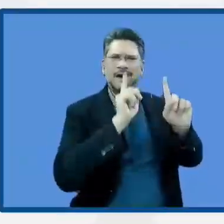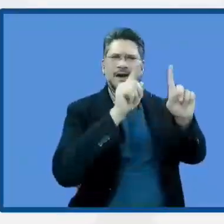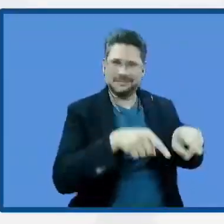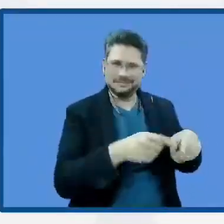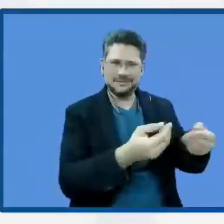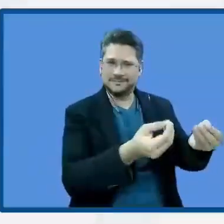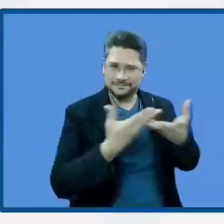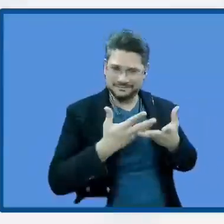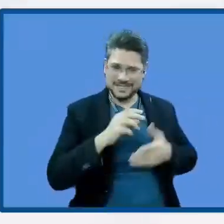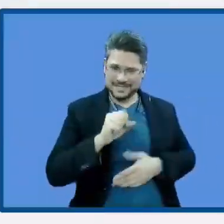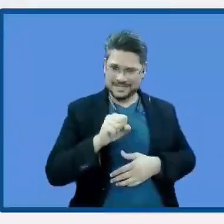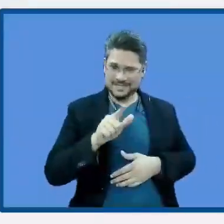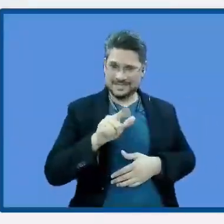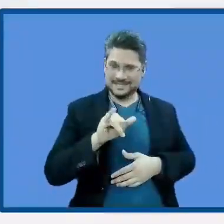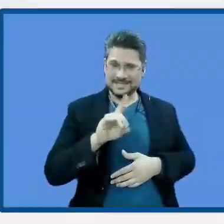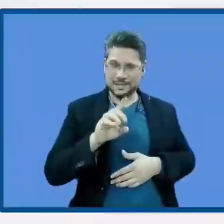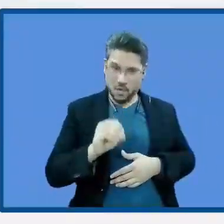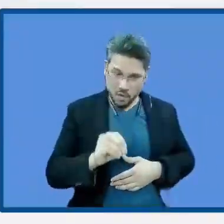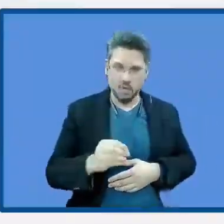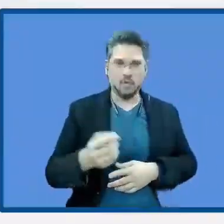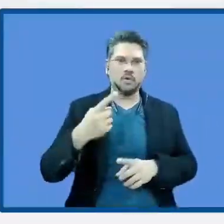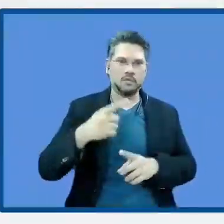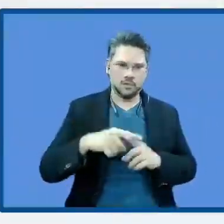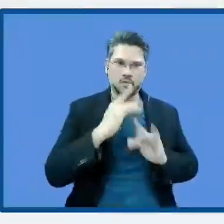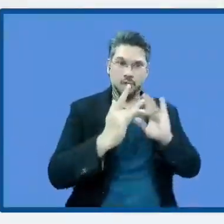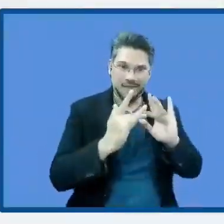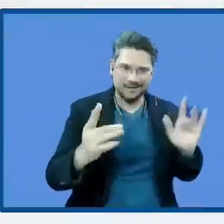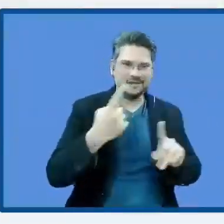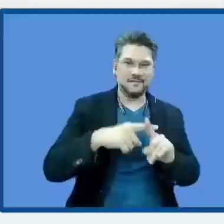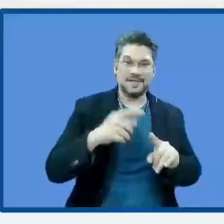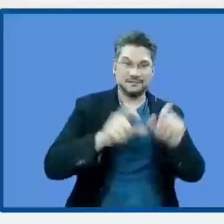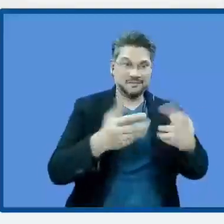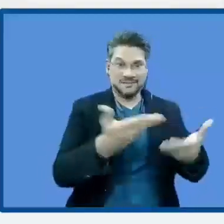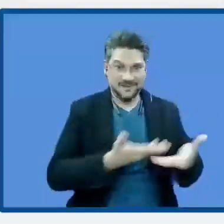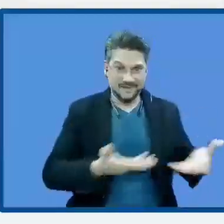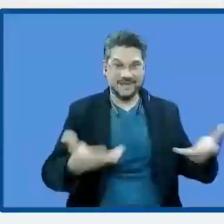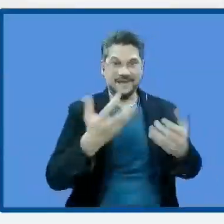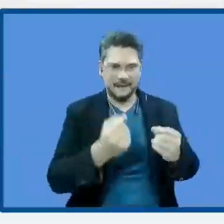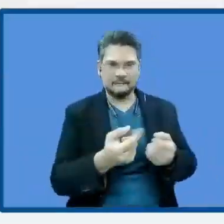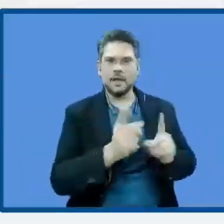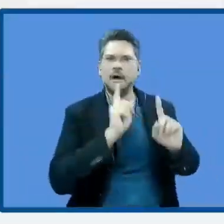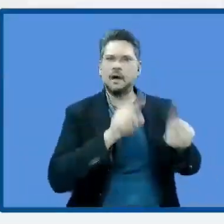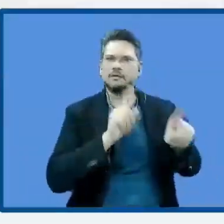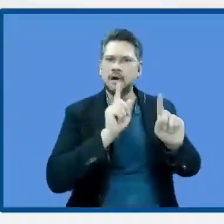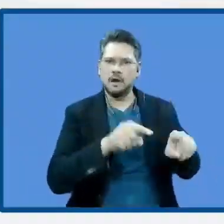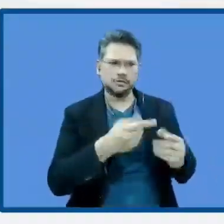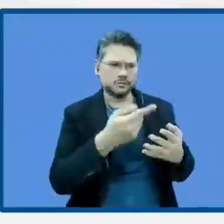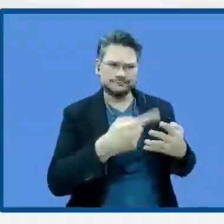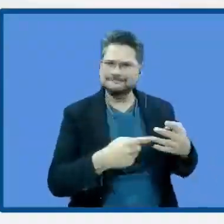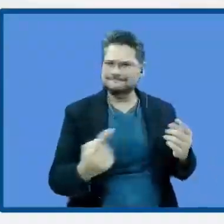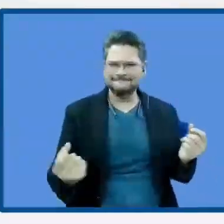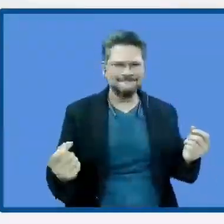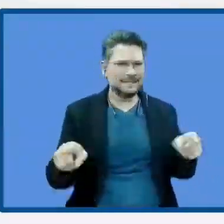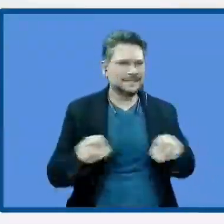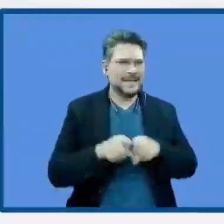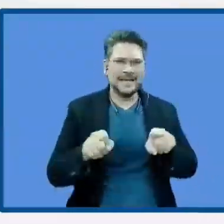on site or online. We see as a first measure that we highlight of the strengthening of